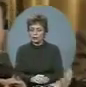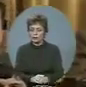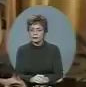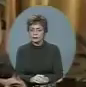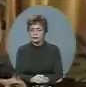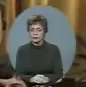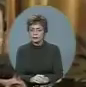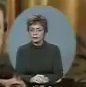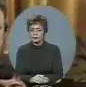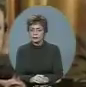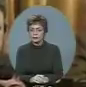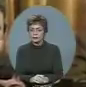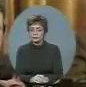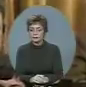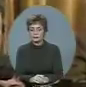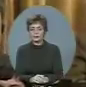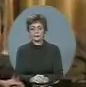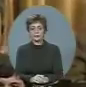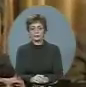similarly,